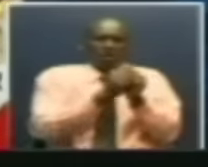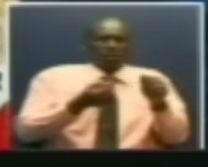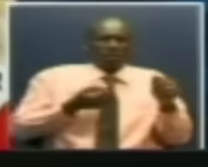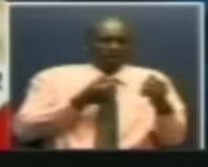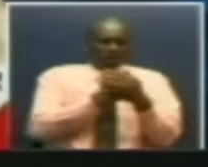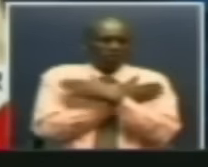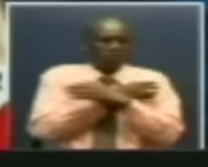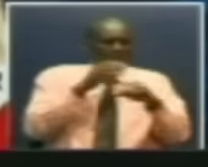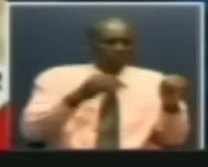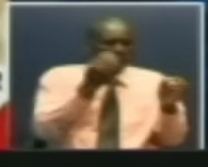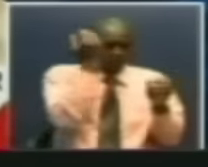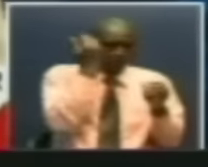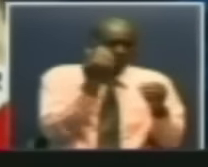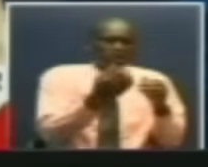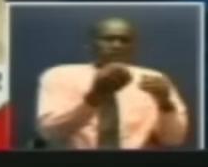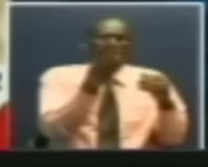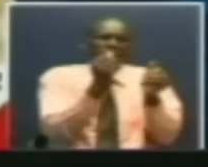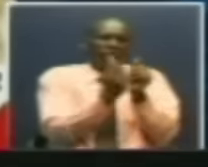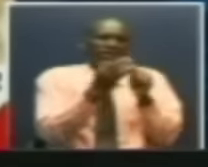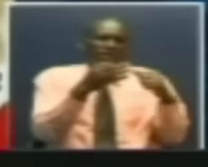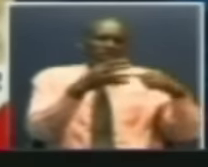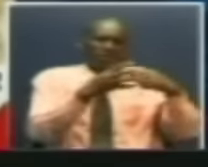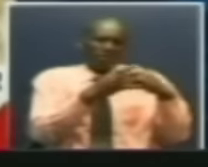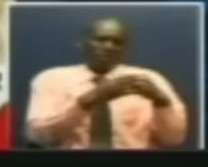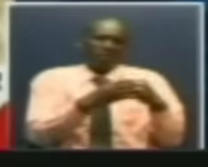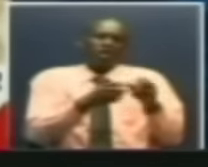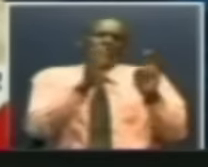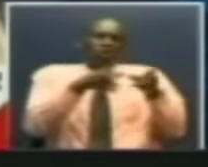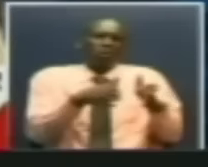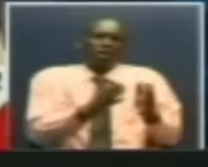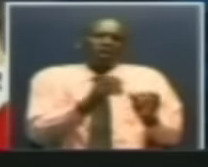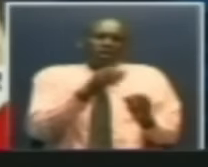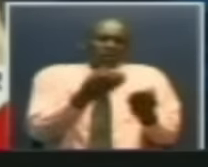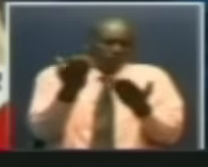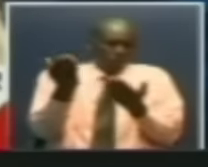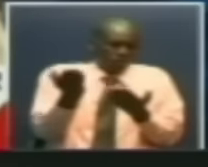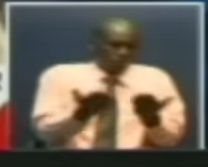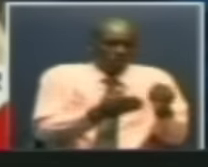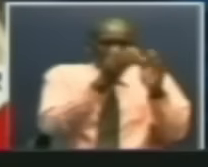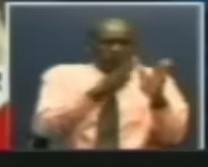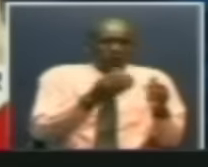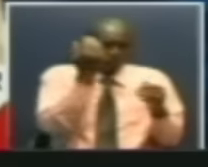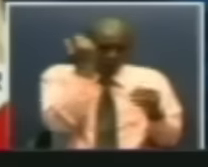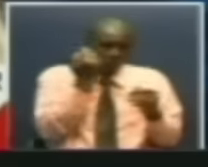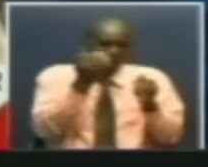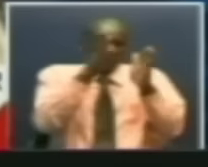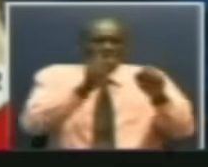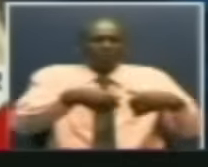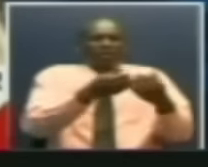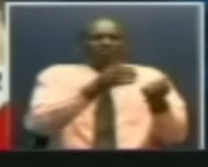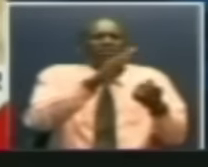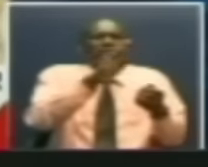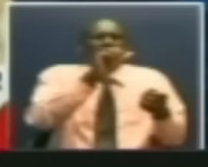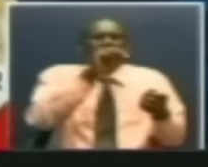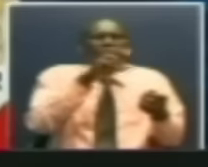2013. And as usual, when you take somebody to court, the person can be given a bond. Right.